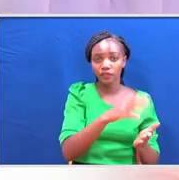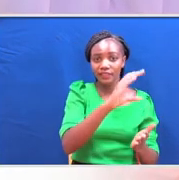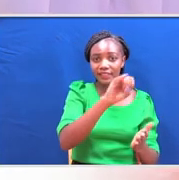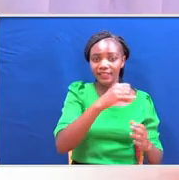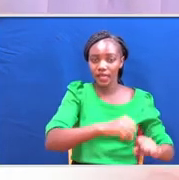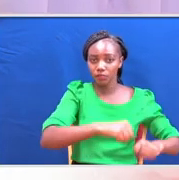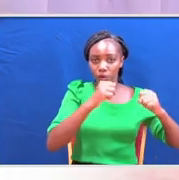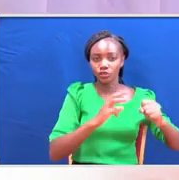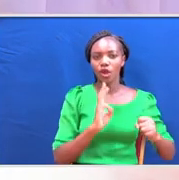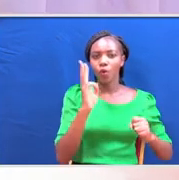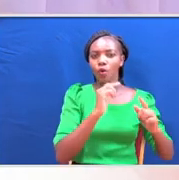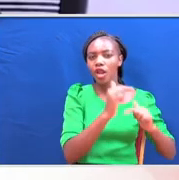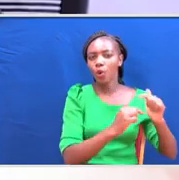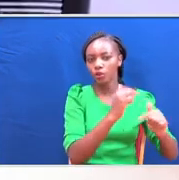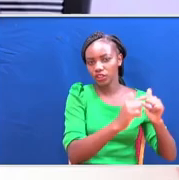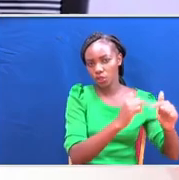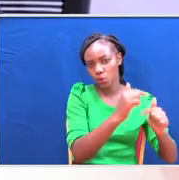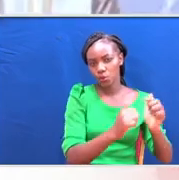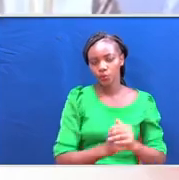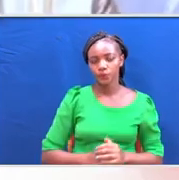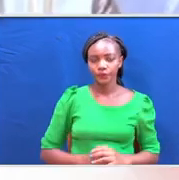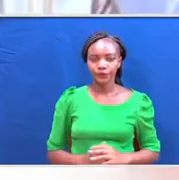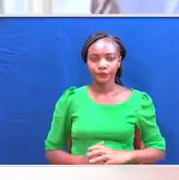Chief Justice will go on.